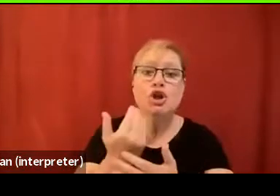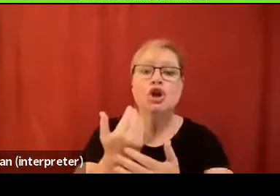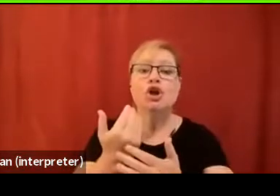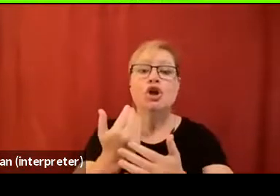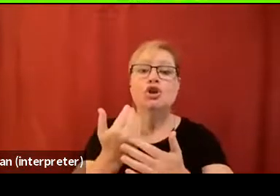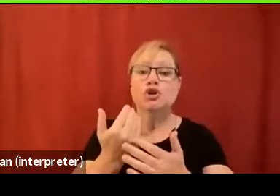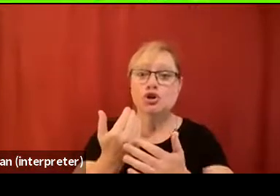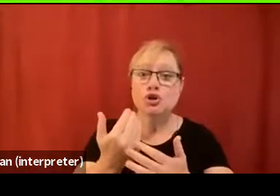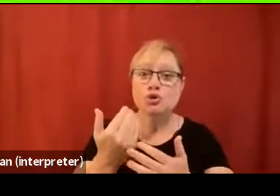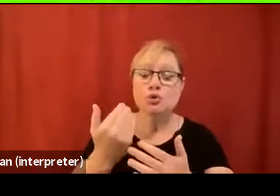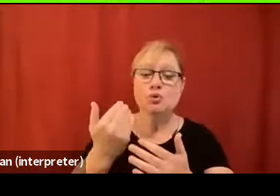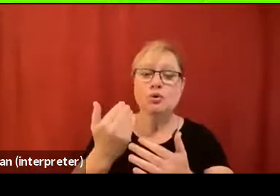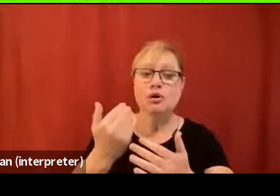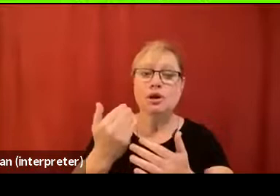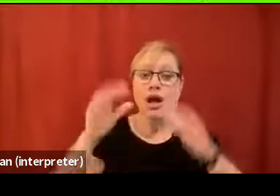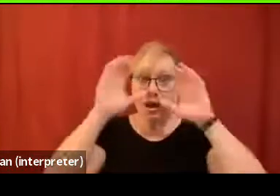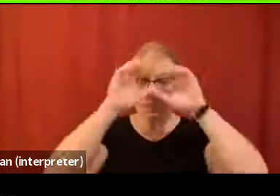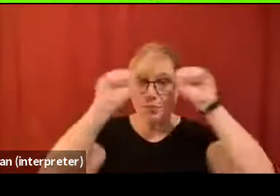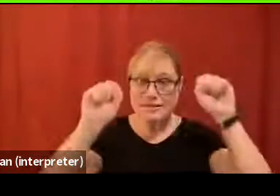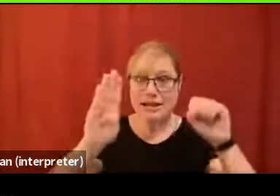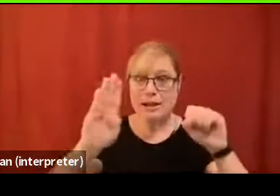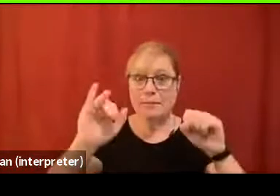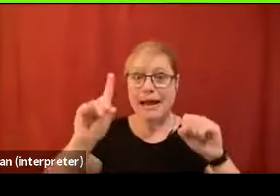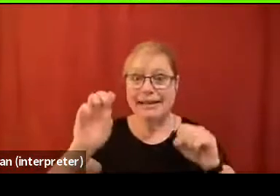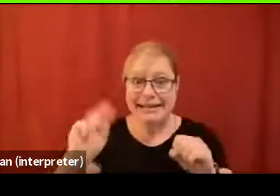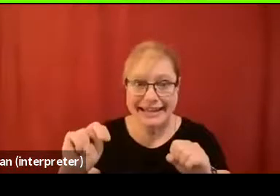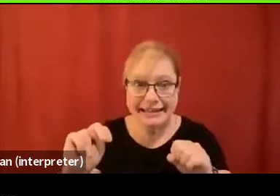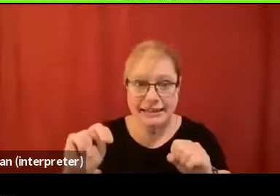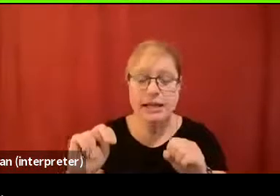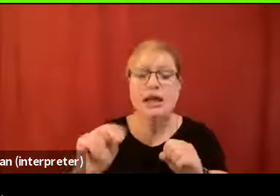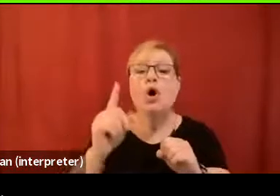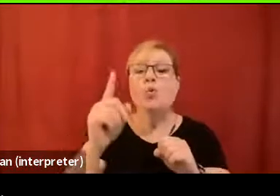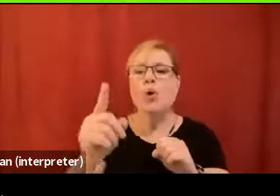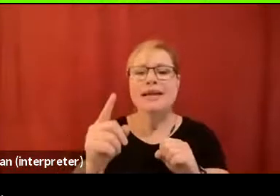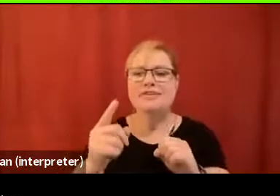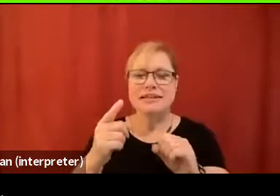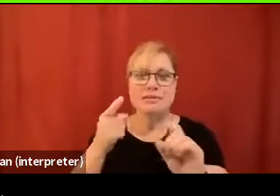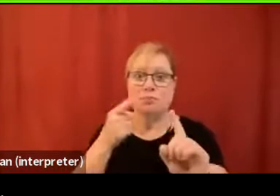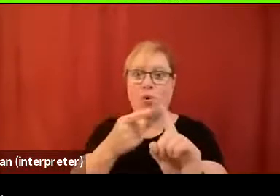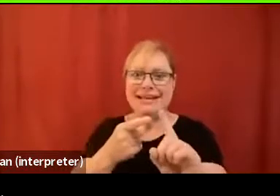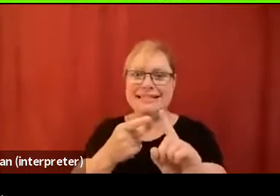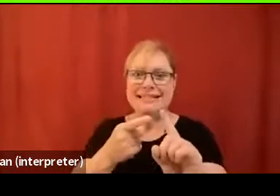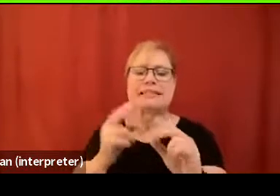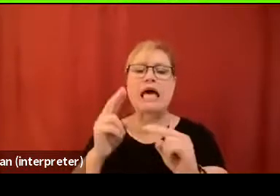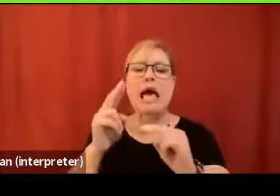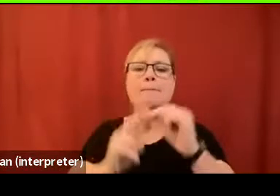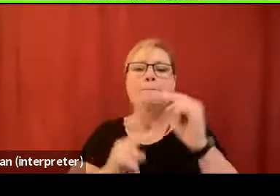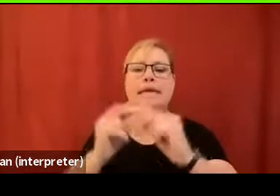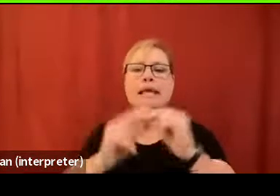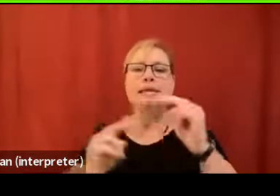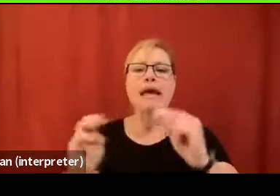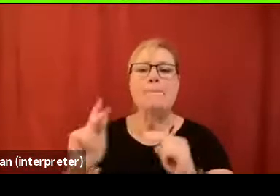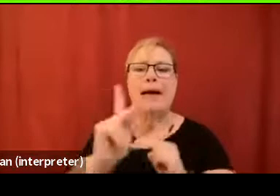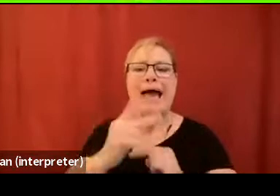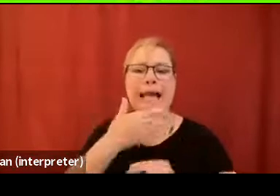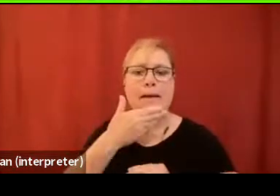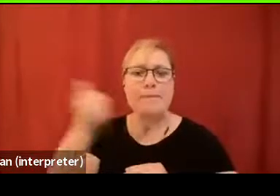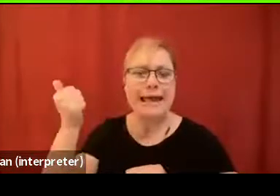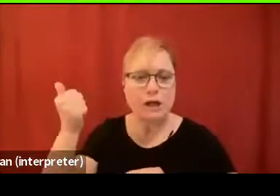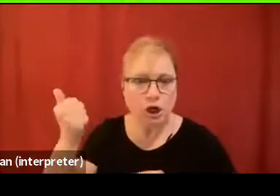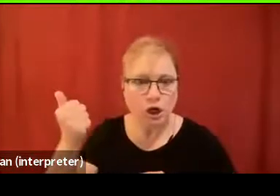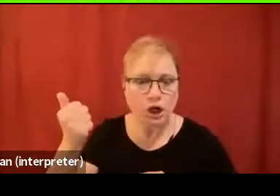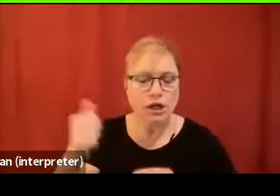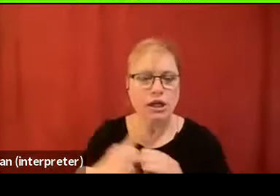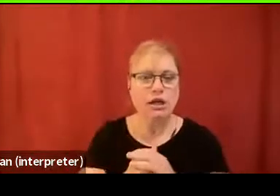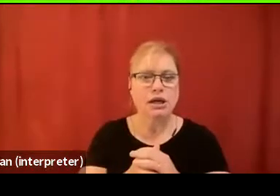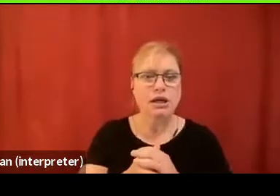now, one of his big talking points is build back better. So if we at USAID were to take that and say, okay, well, we were